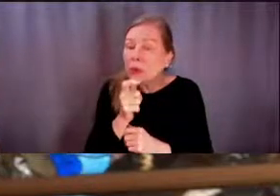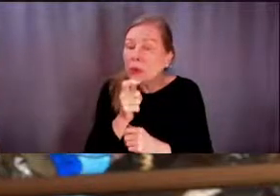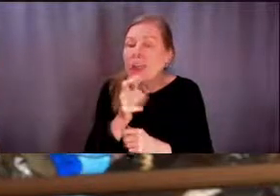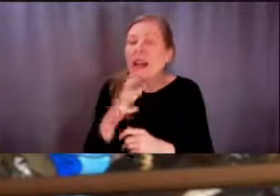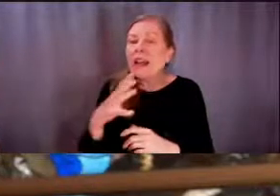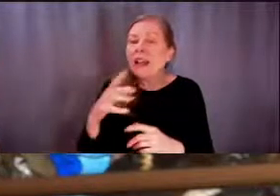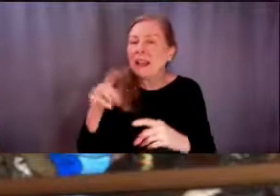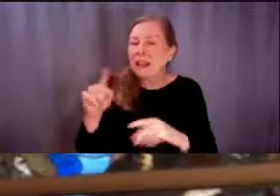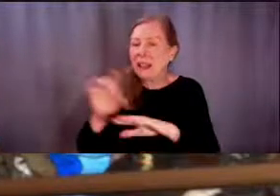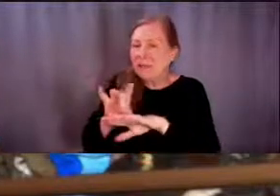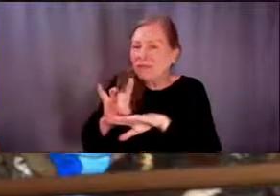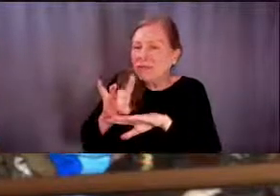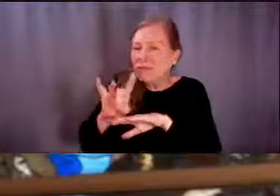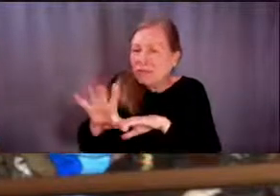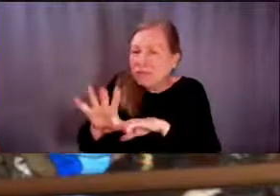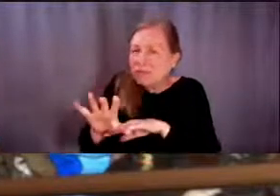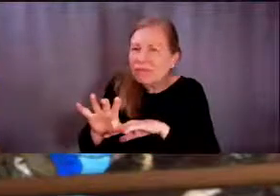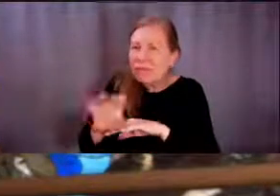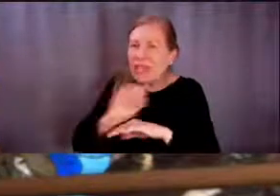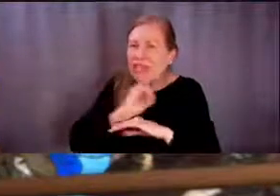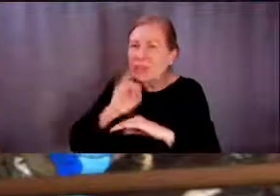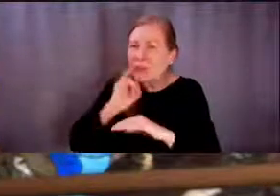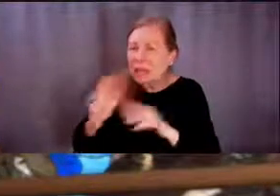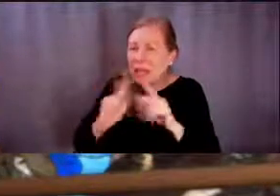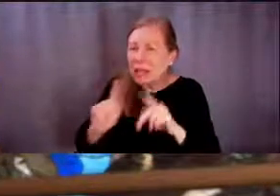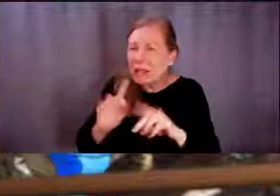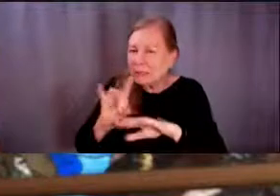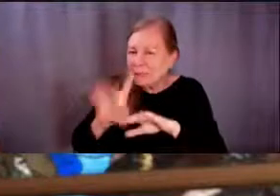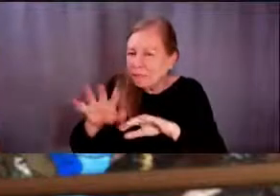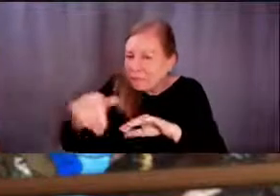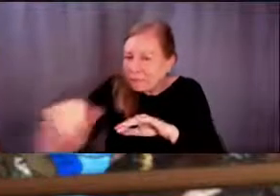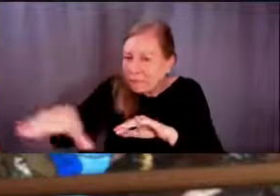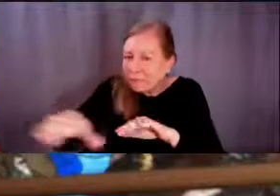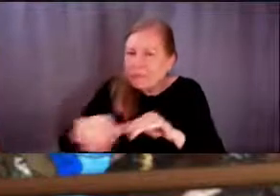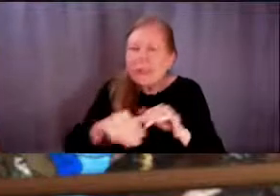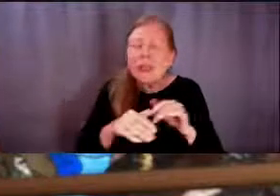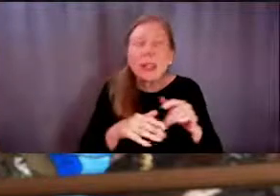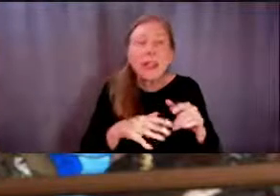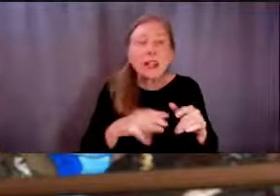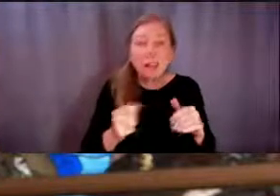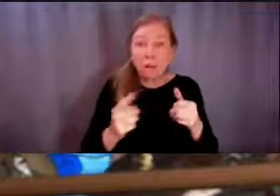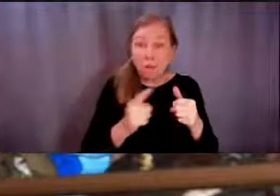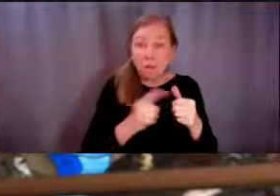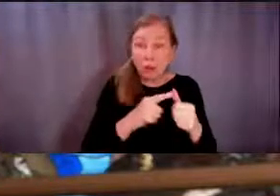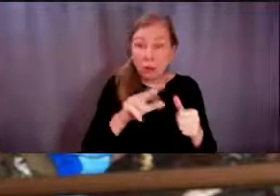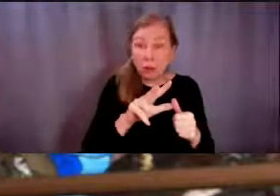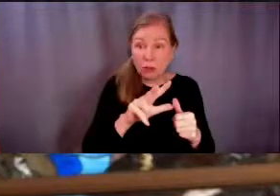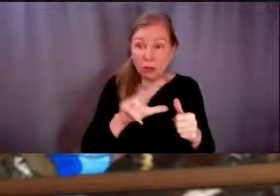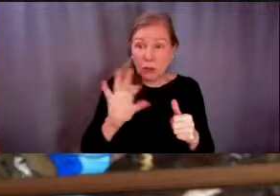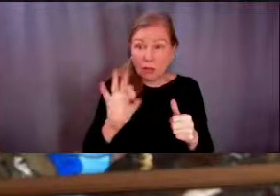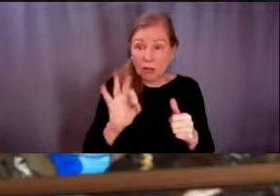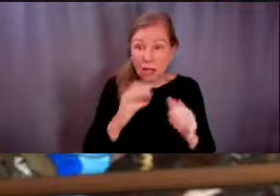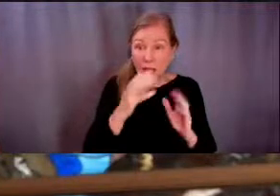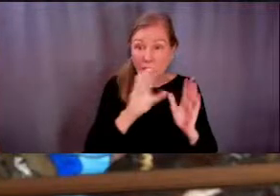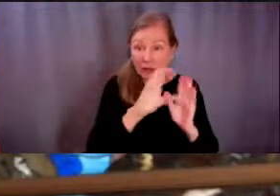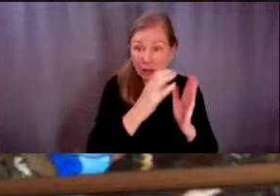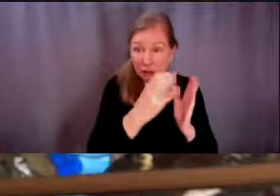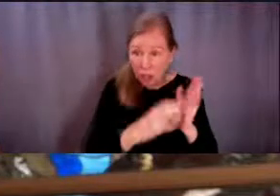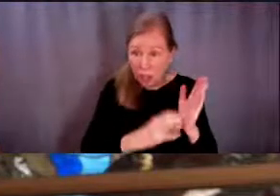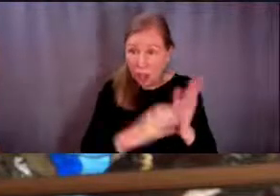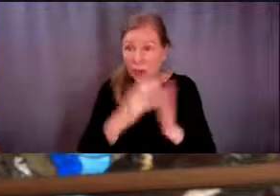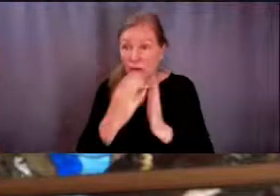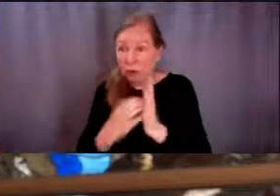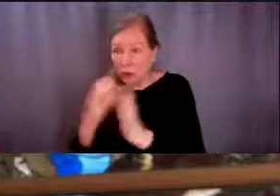as I've preached through Isaiah, but in the first 39 chapters, all we hear from the prophet is doom and